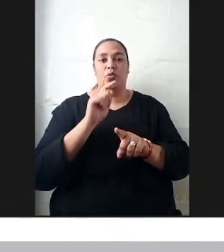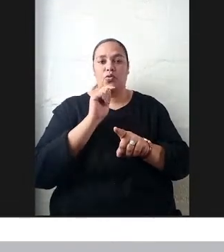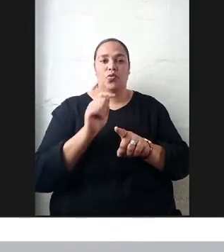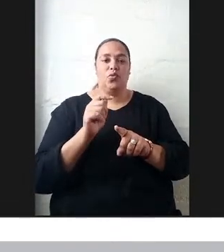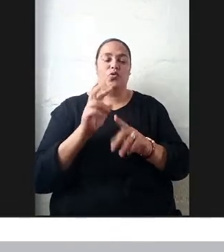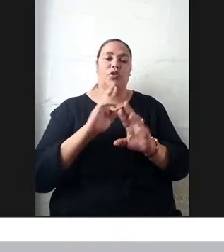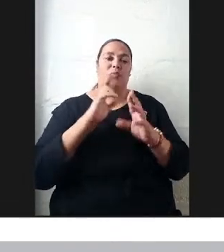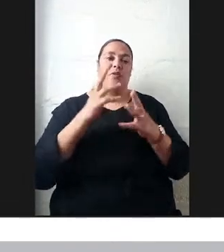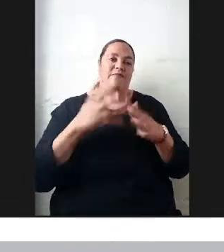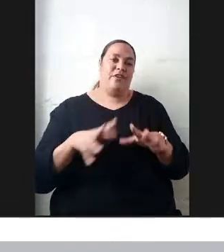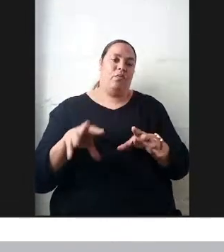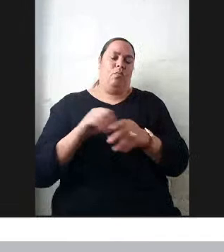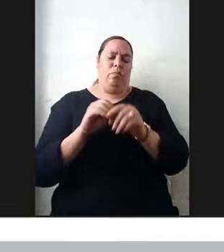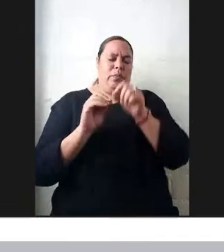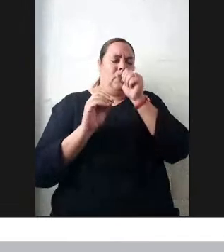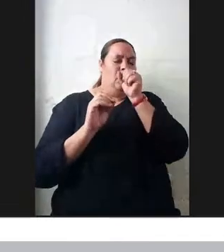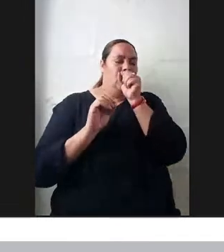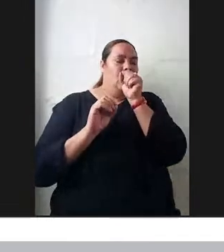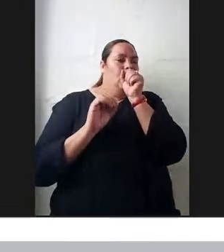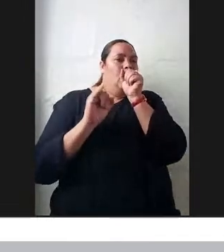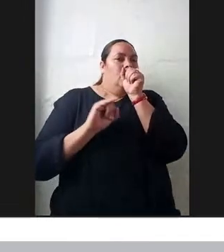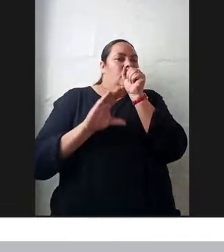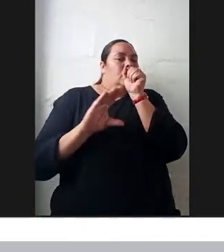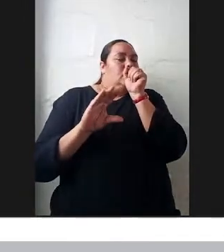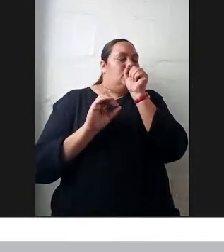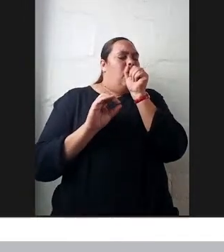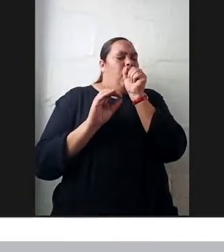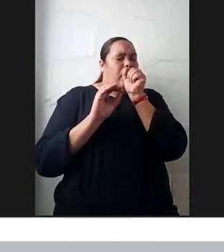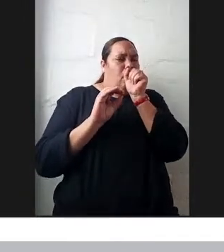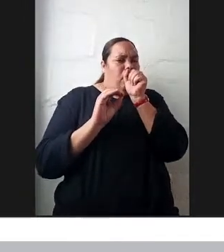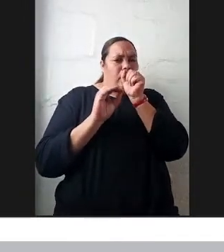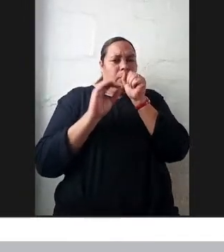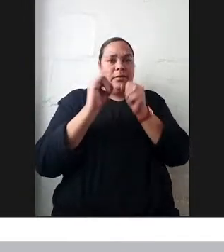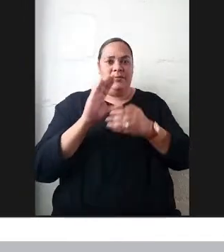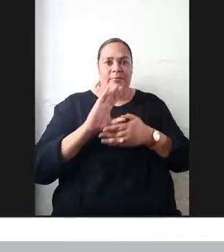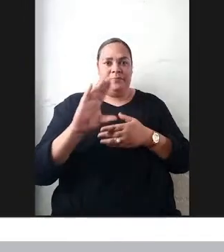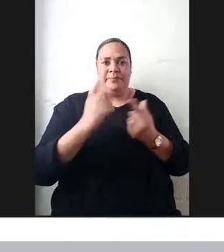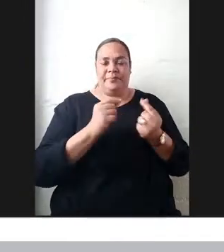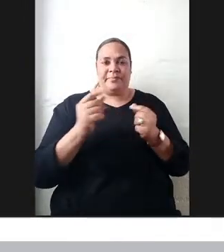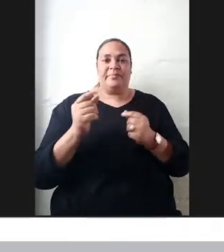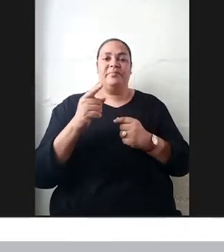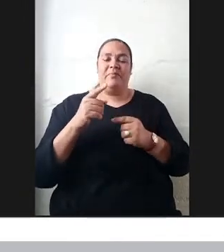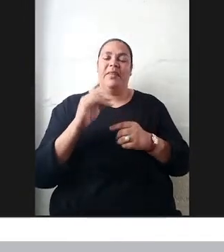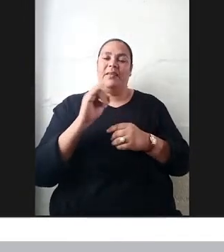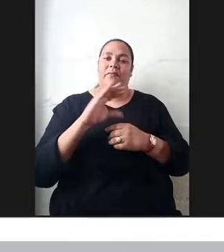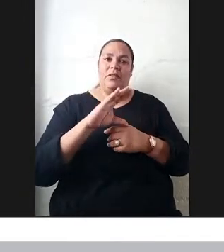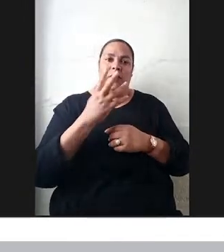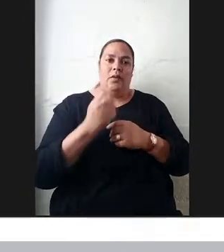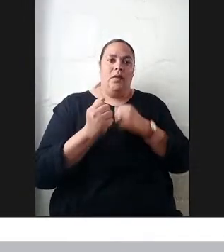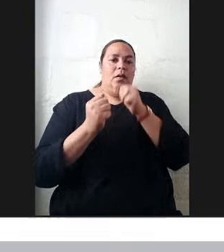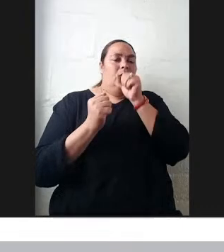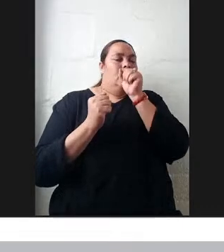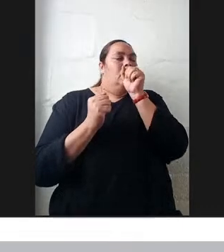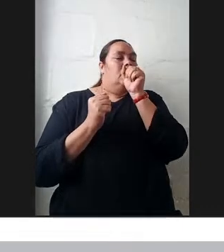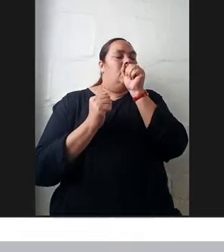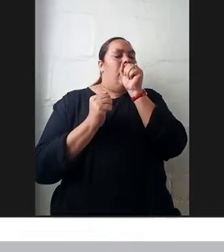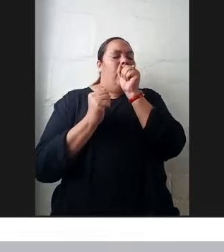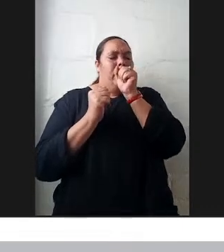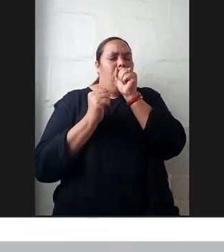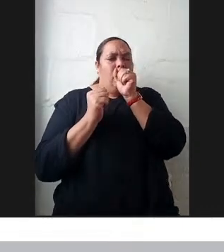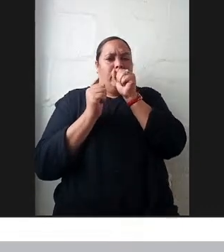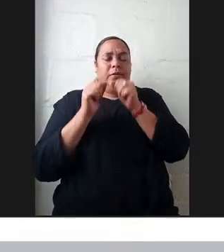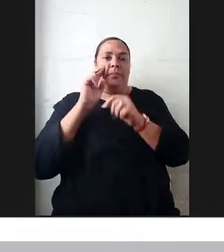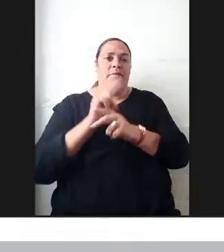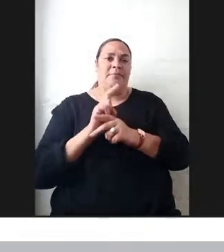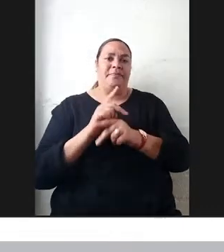terms of investments landed, both foreign direct investment as well as direct domestic investment. Again, that's monitored quarterly by us. We do the